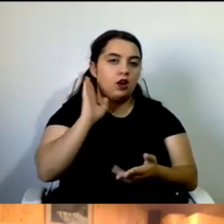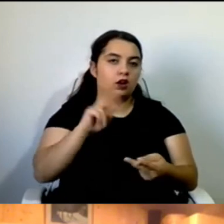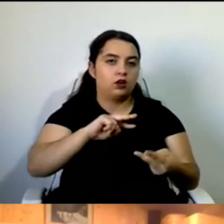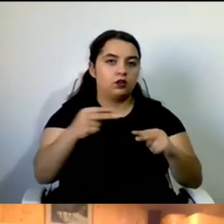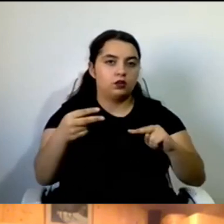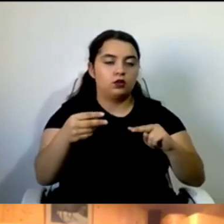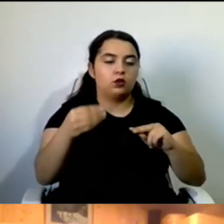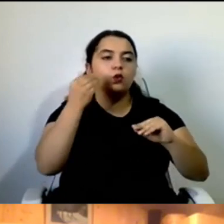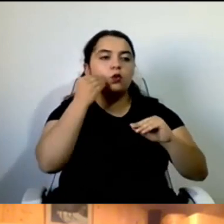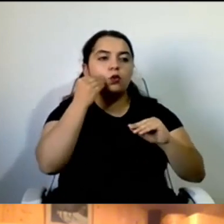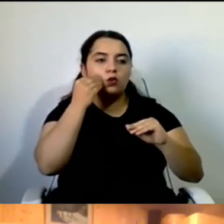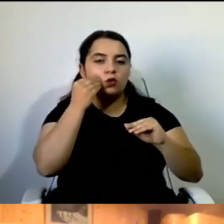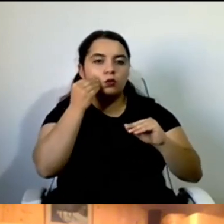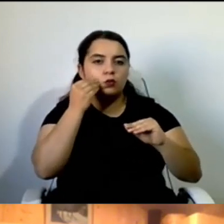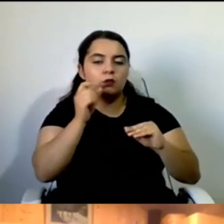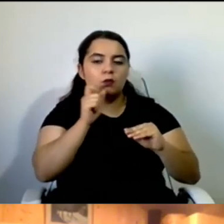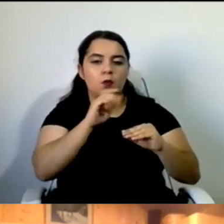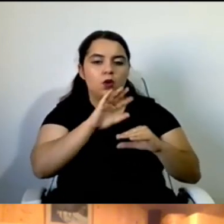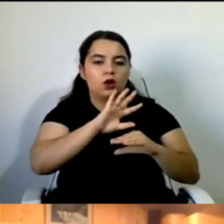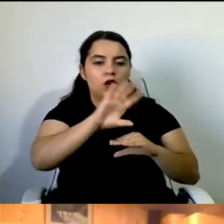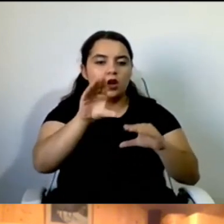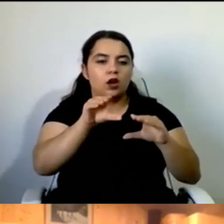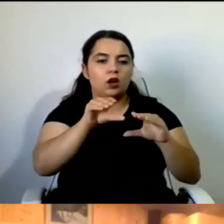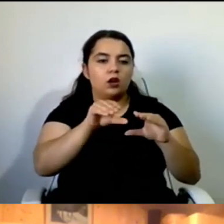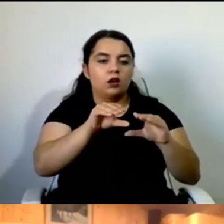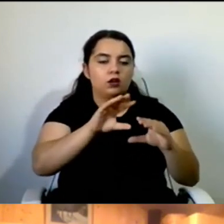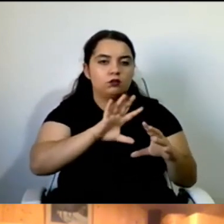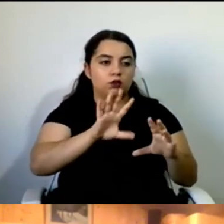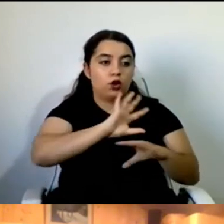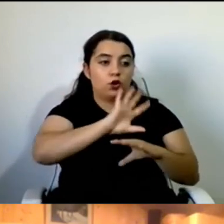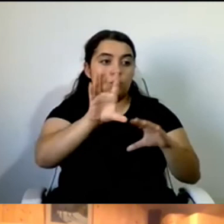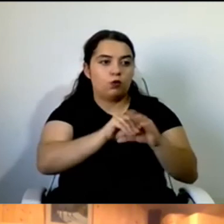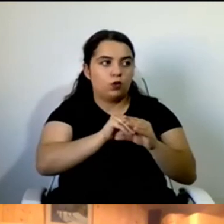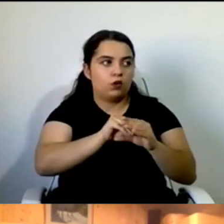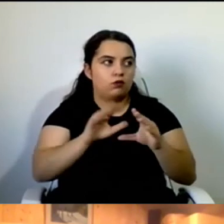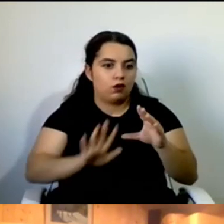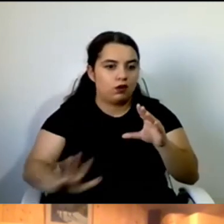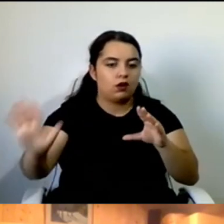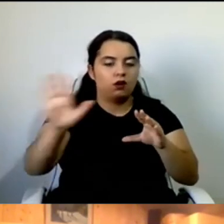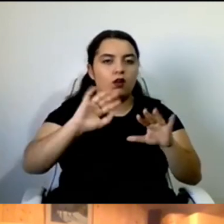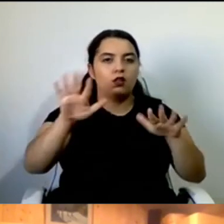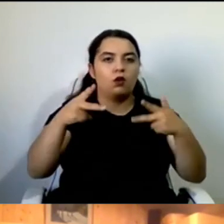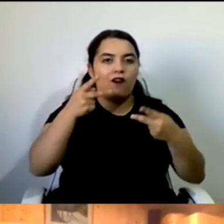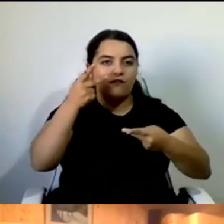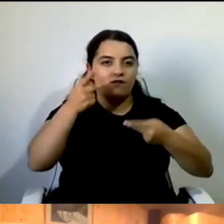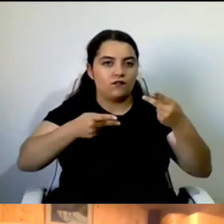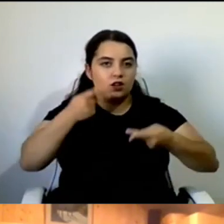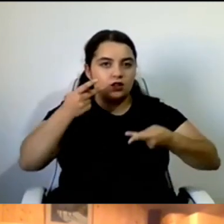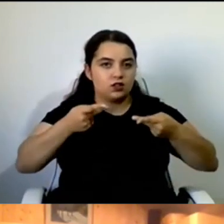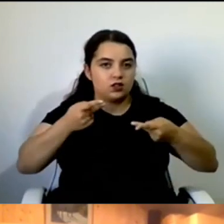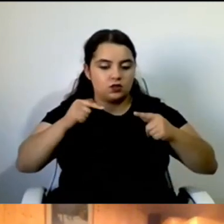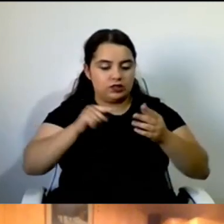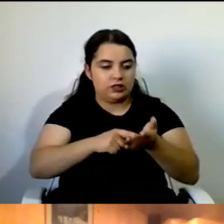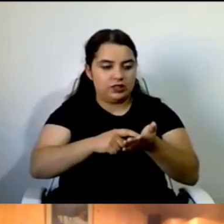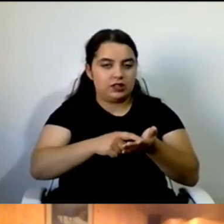that means a reassessment of their needs, they're going to lose it all. So we are now fighting for them to understand that you can't